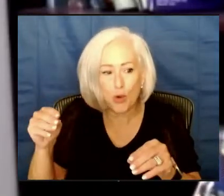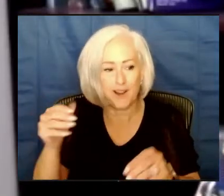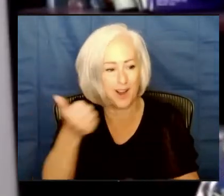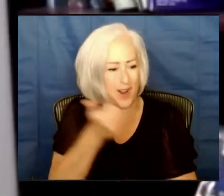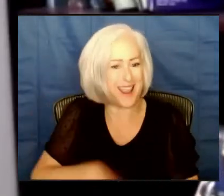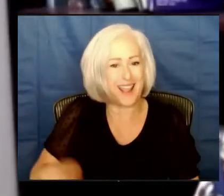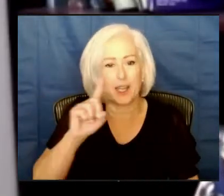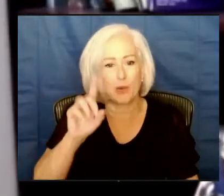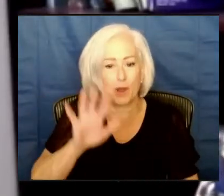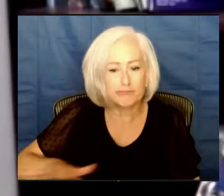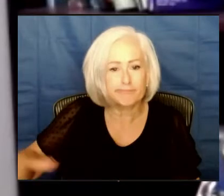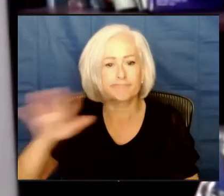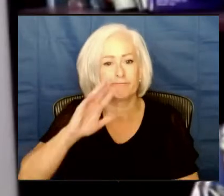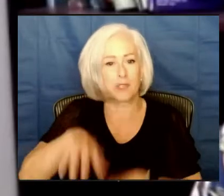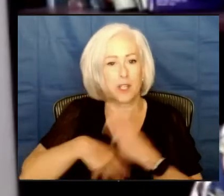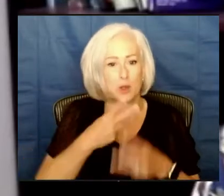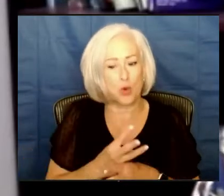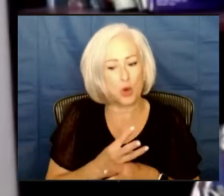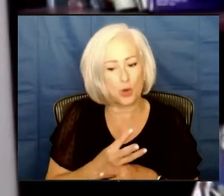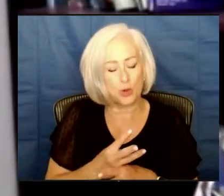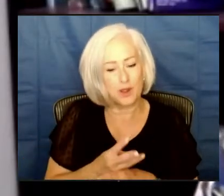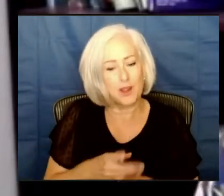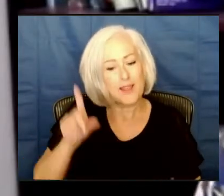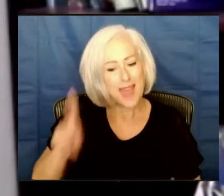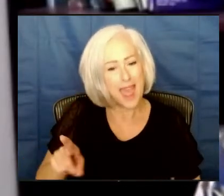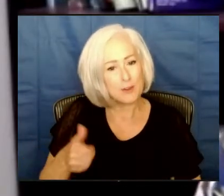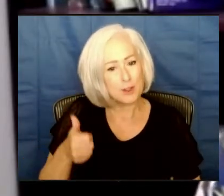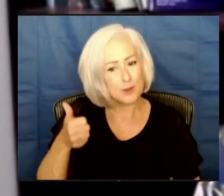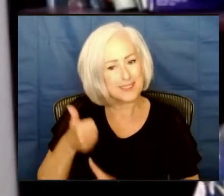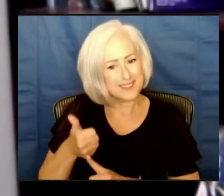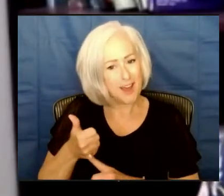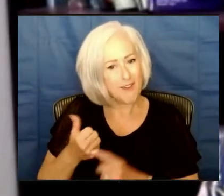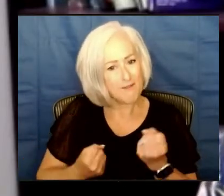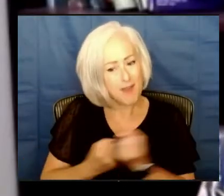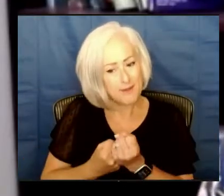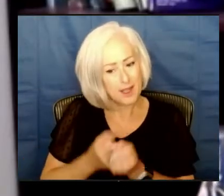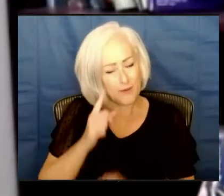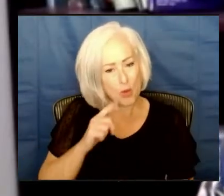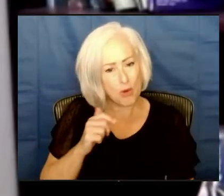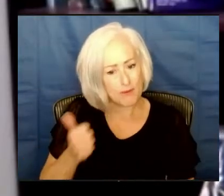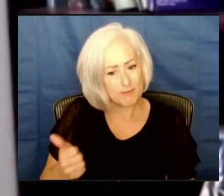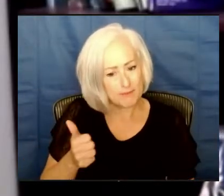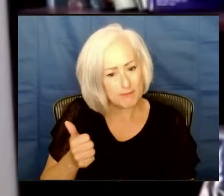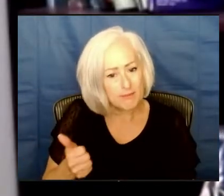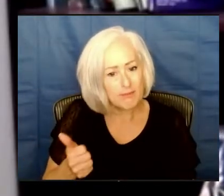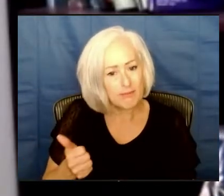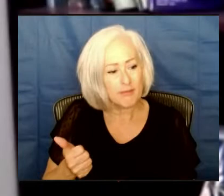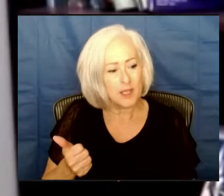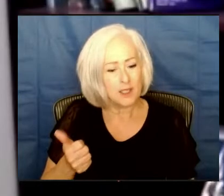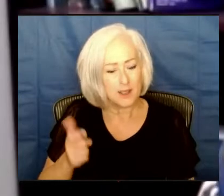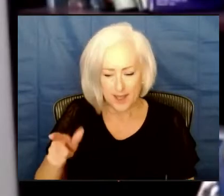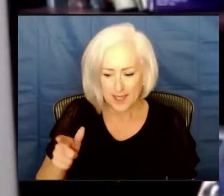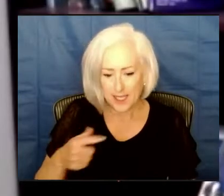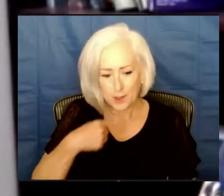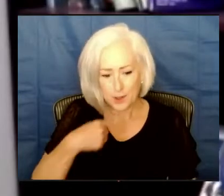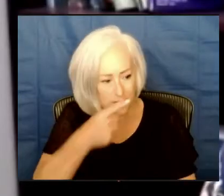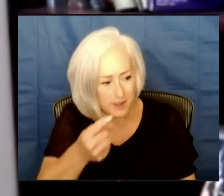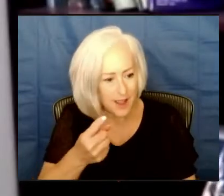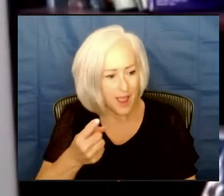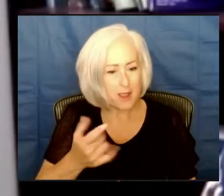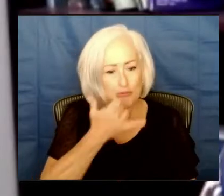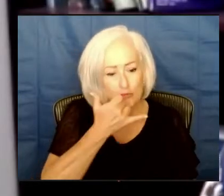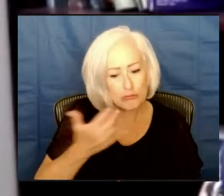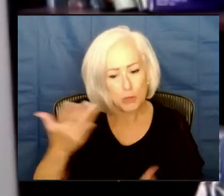of self-advocacy and needing to speak up, and that gets interpreted very quickly as being guarded